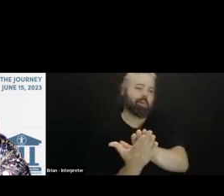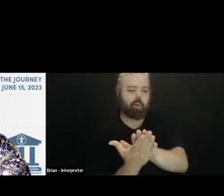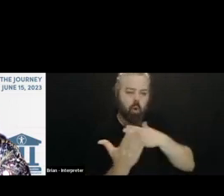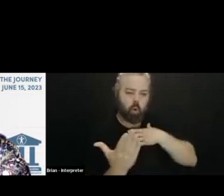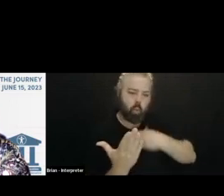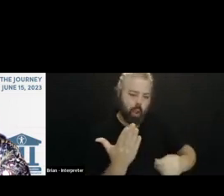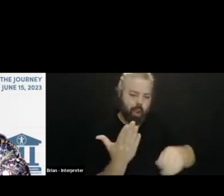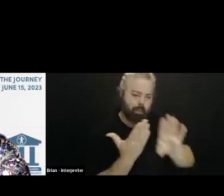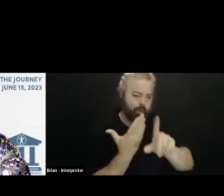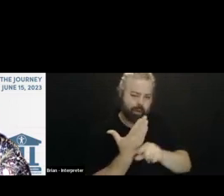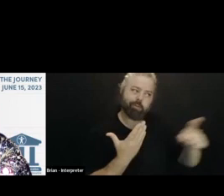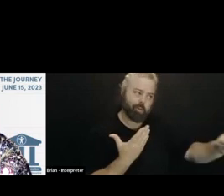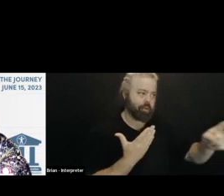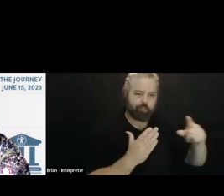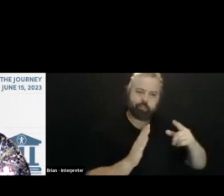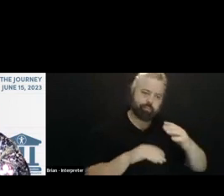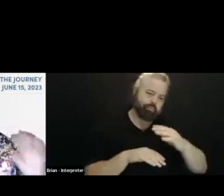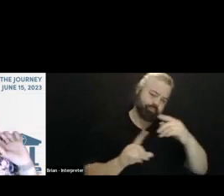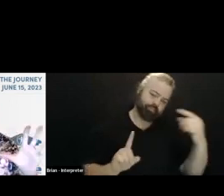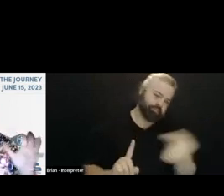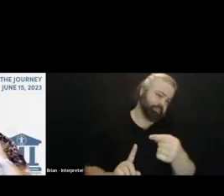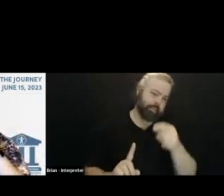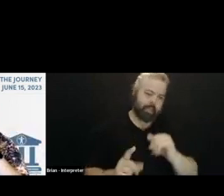a couple of other things. So I just want